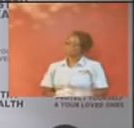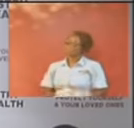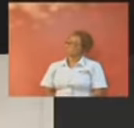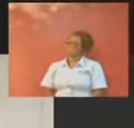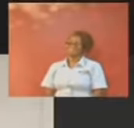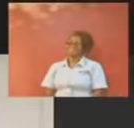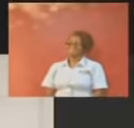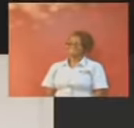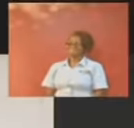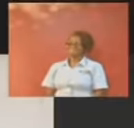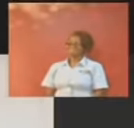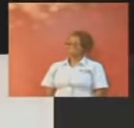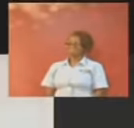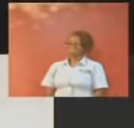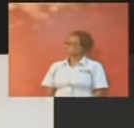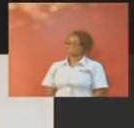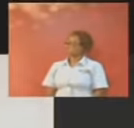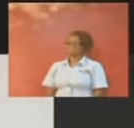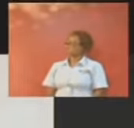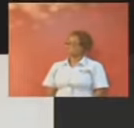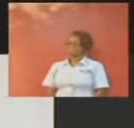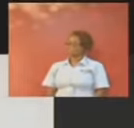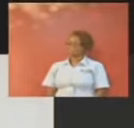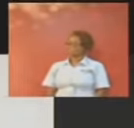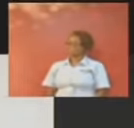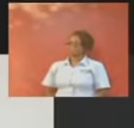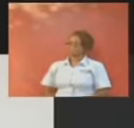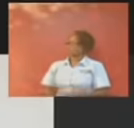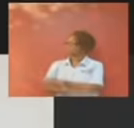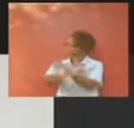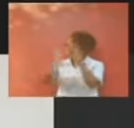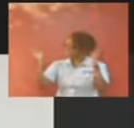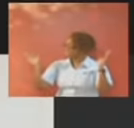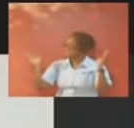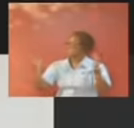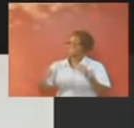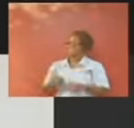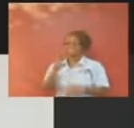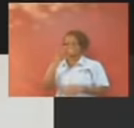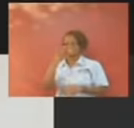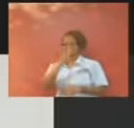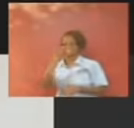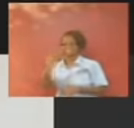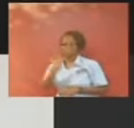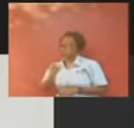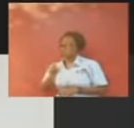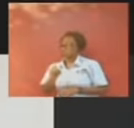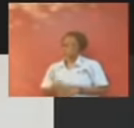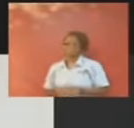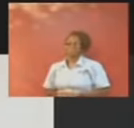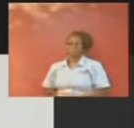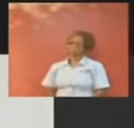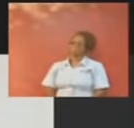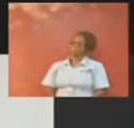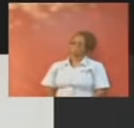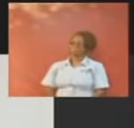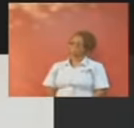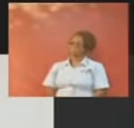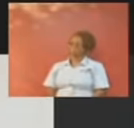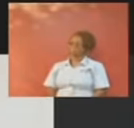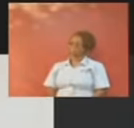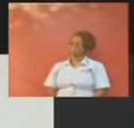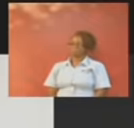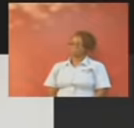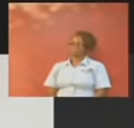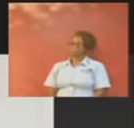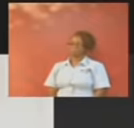Hi, good day. Ryan Hamilton Davis, Trinidad Newsday. Just two follow-up questions for Dr. Richards. The Minister